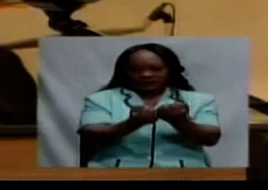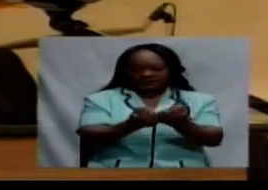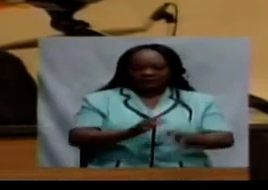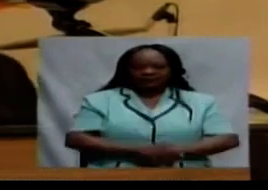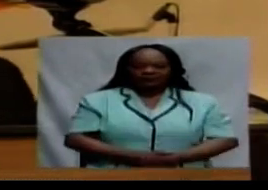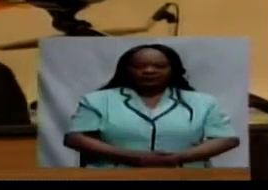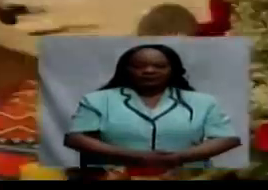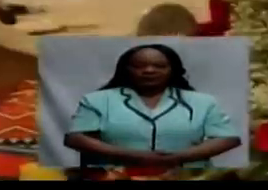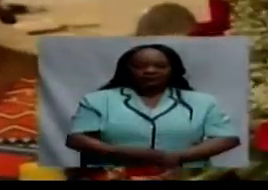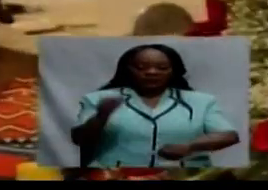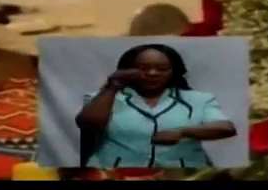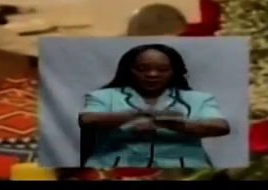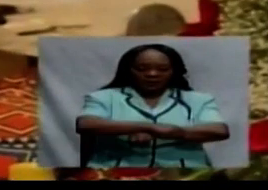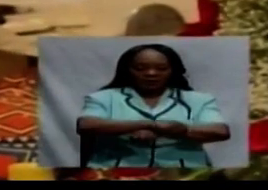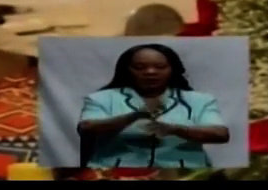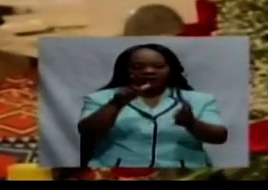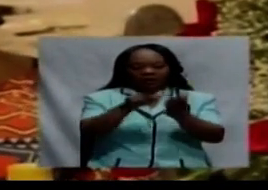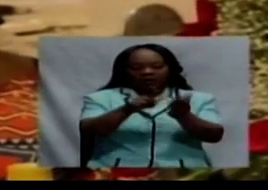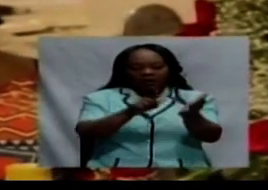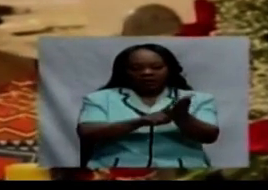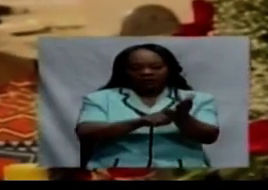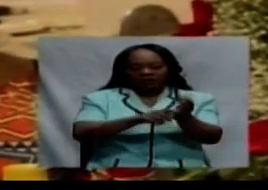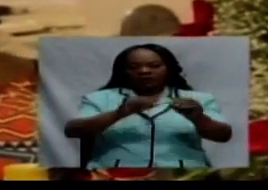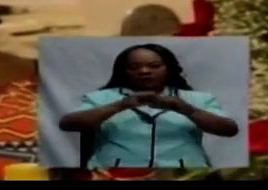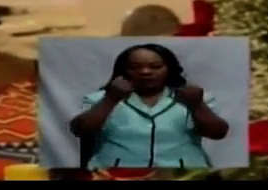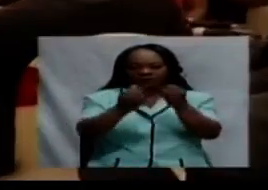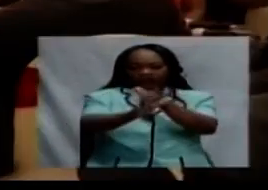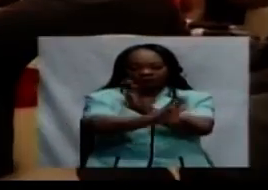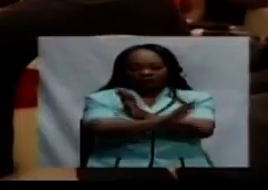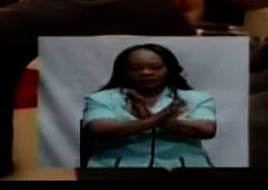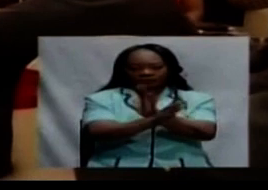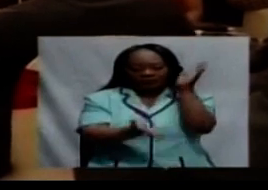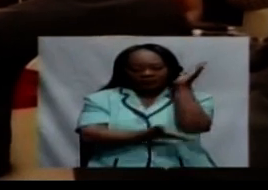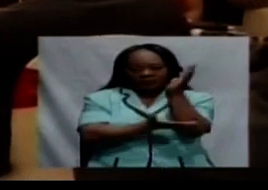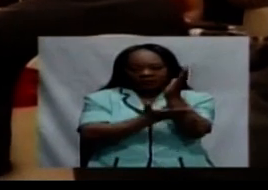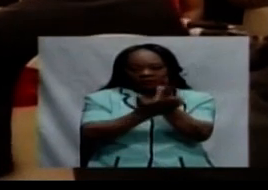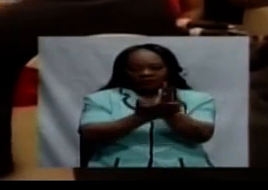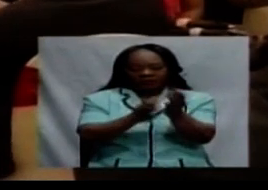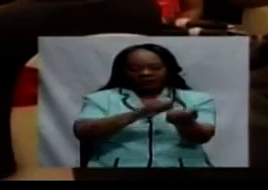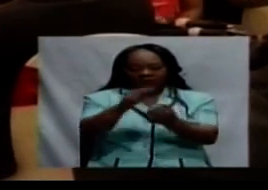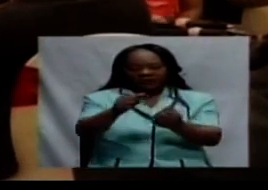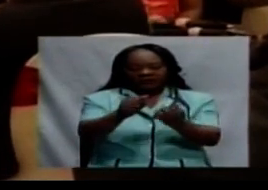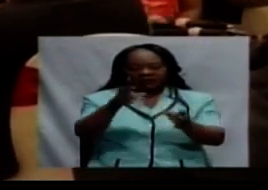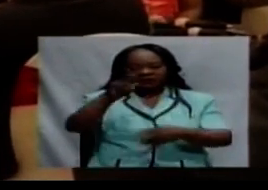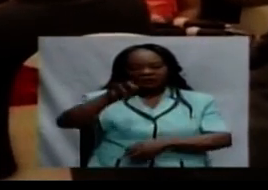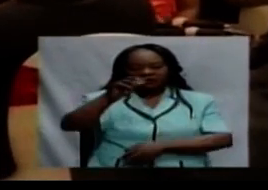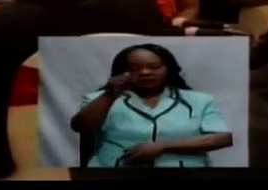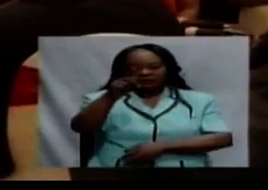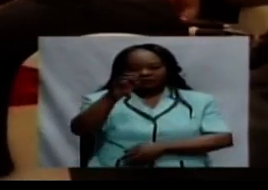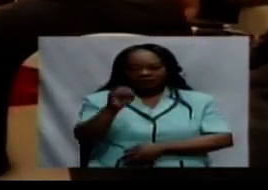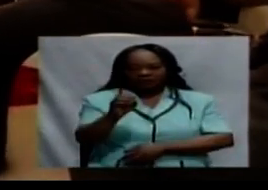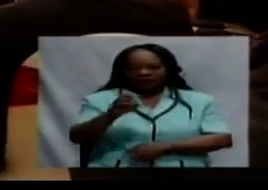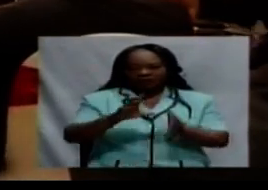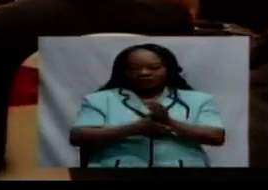Mr. Lubinda also challenged the Law Association of Zambia to quickly help improve the passing rate at the Zambia Institute of Advanced